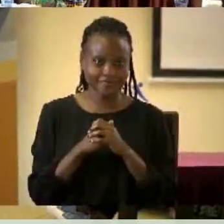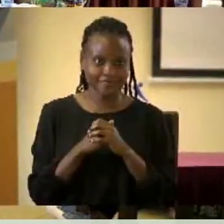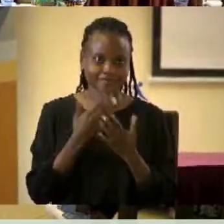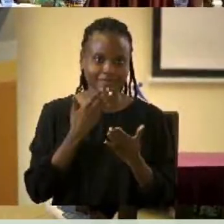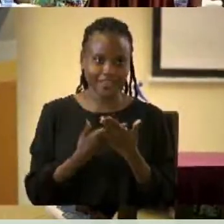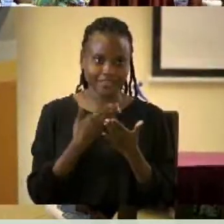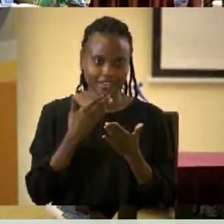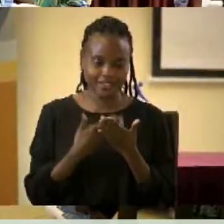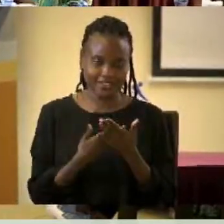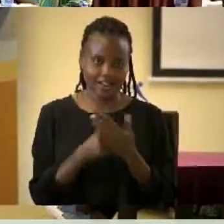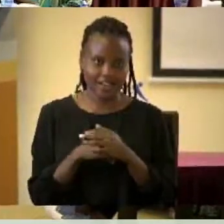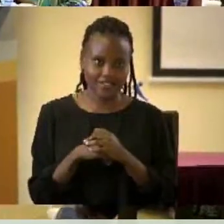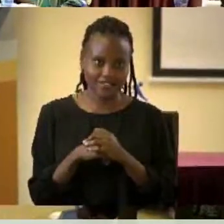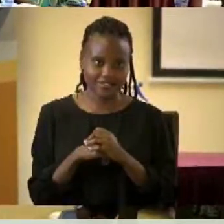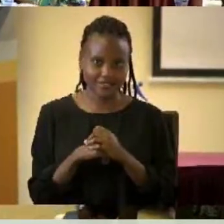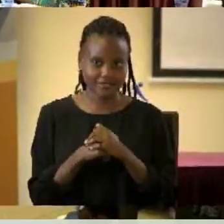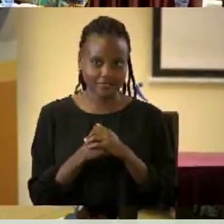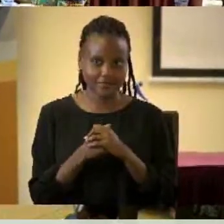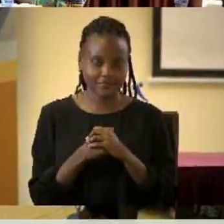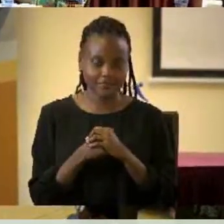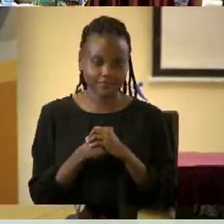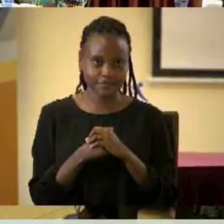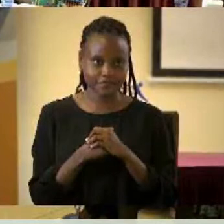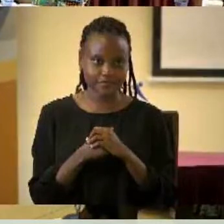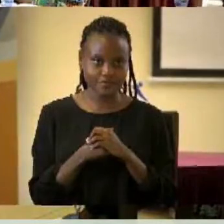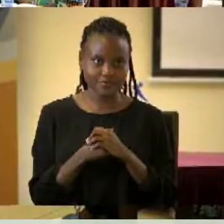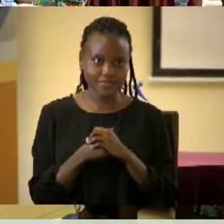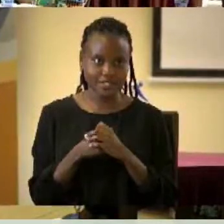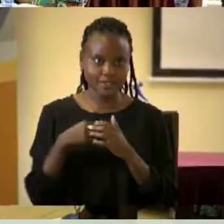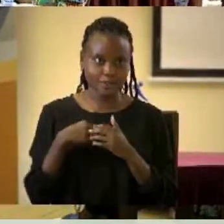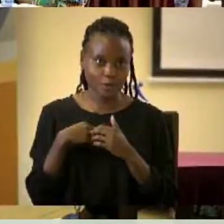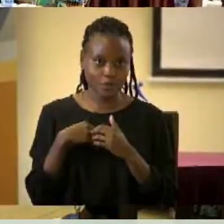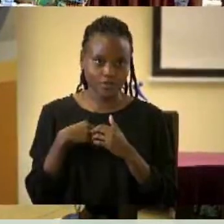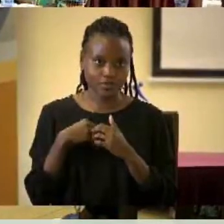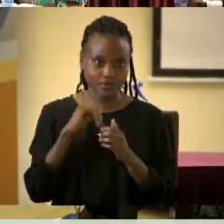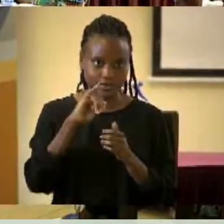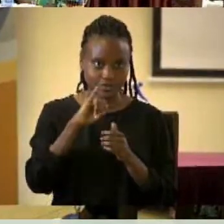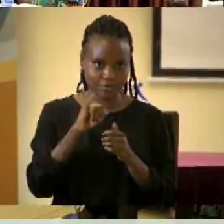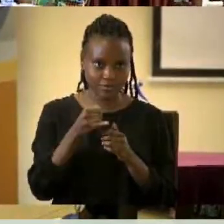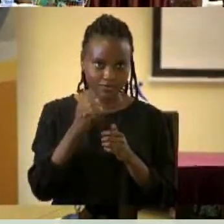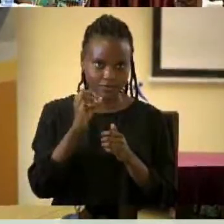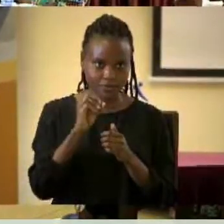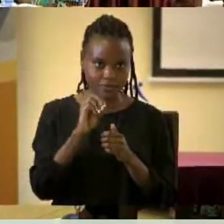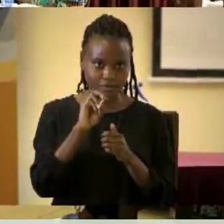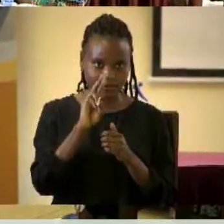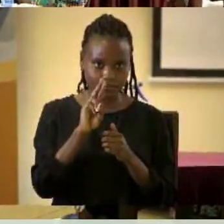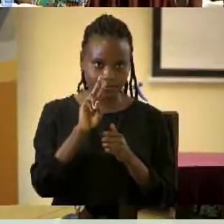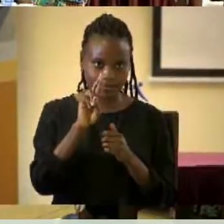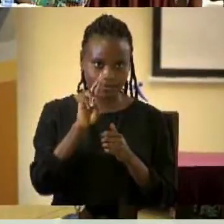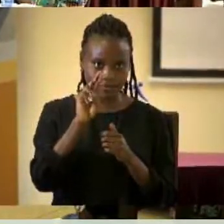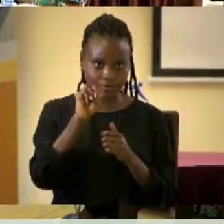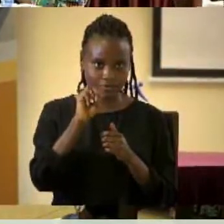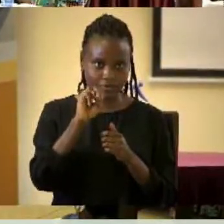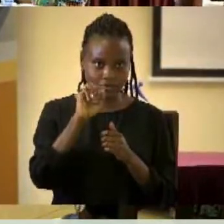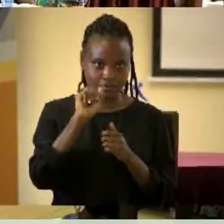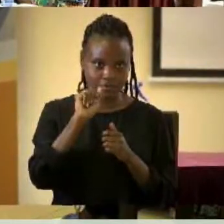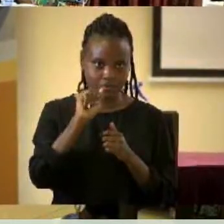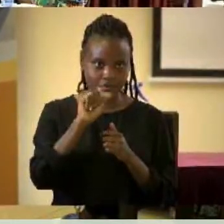Asante sana, madam. I am a journalist and a journalism trainer at the university.